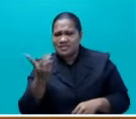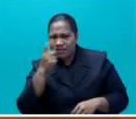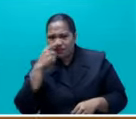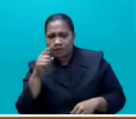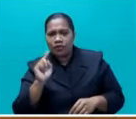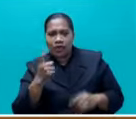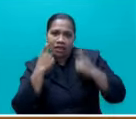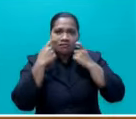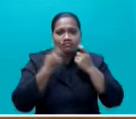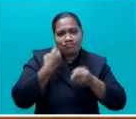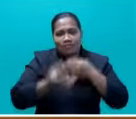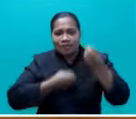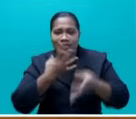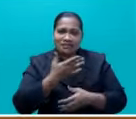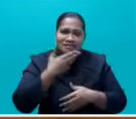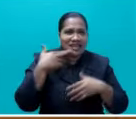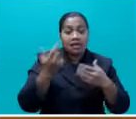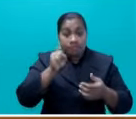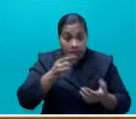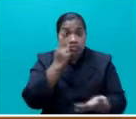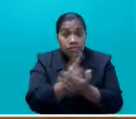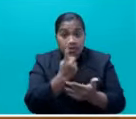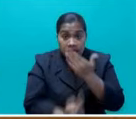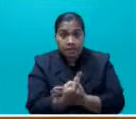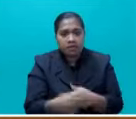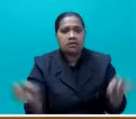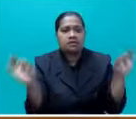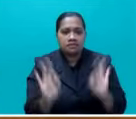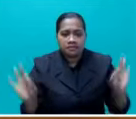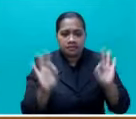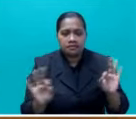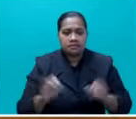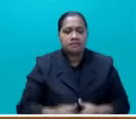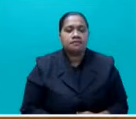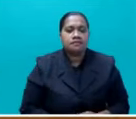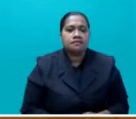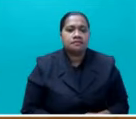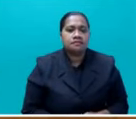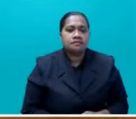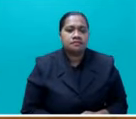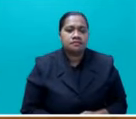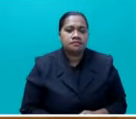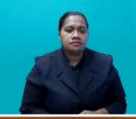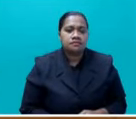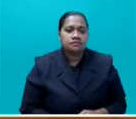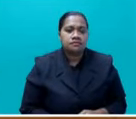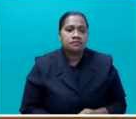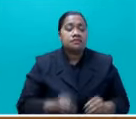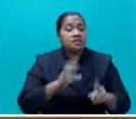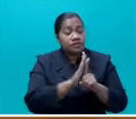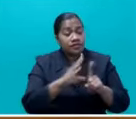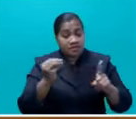the reality is there are very little revenue streams and government policies were failing. For example, Mr. Speaker,